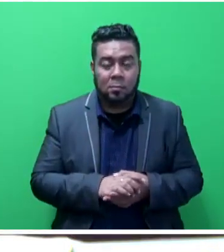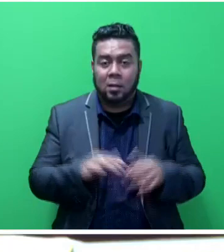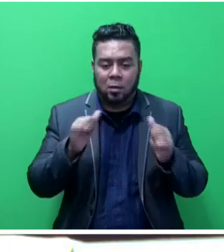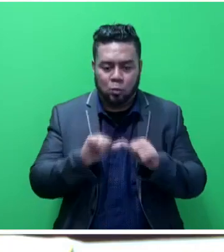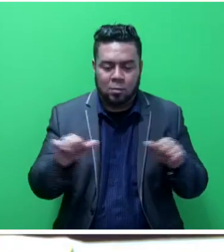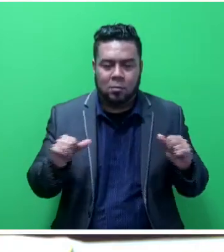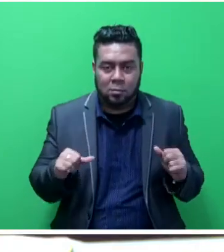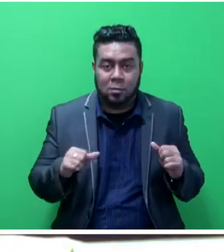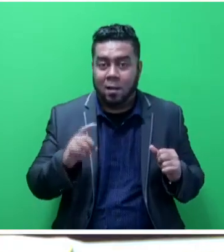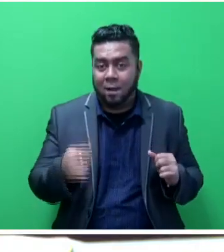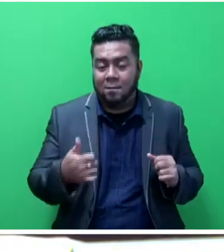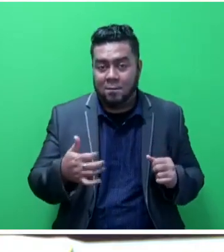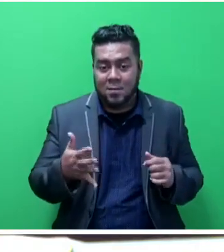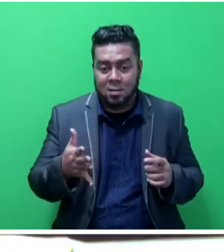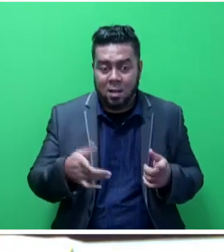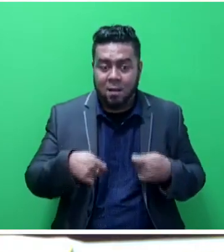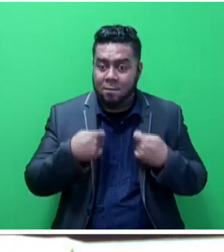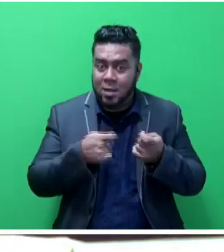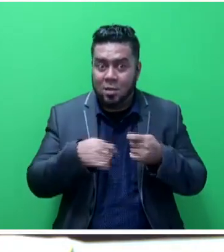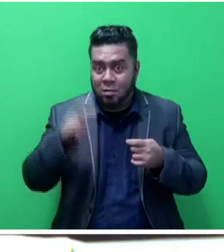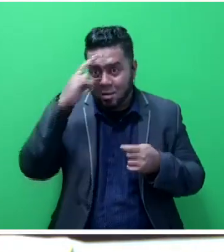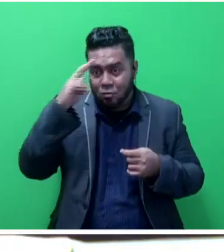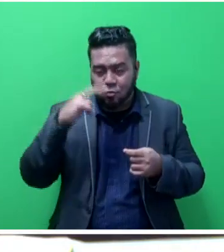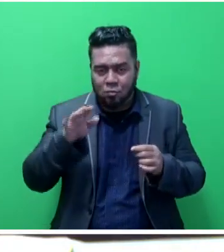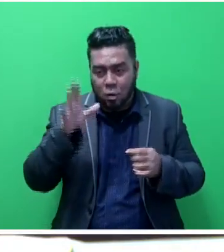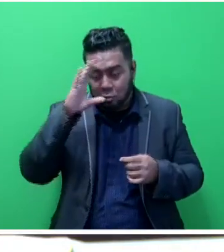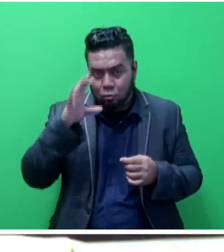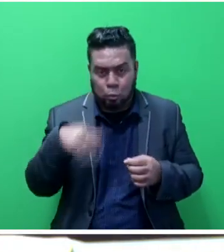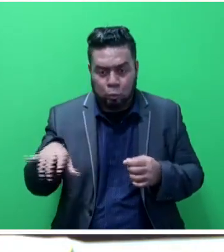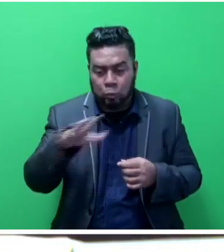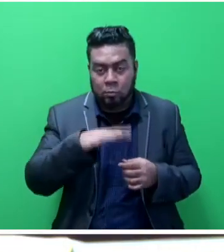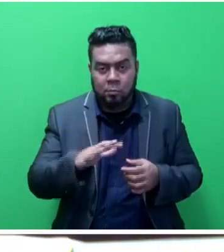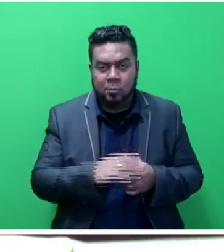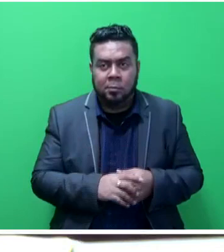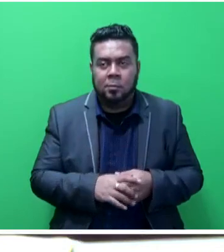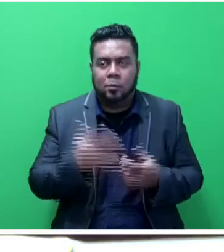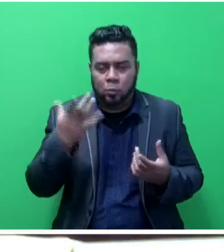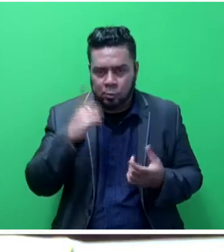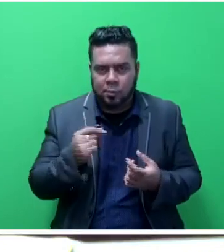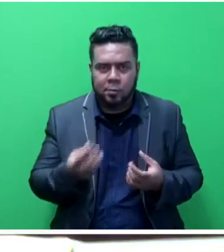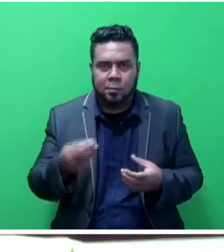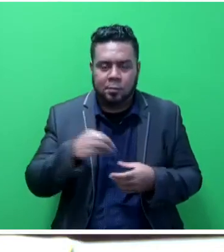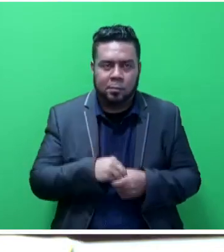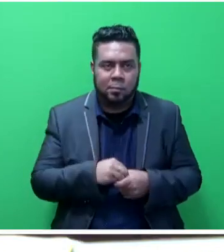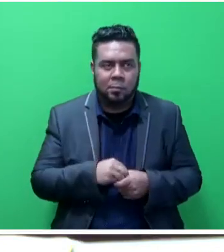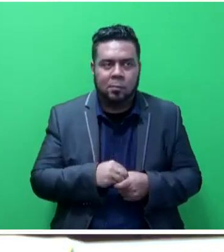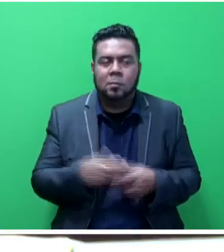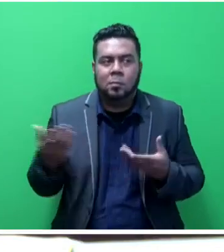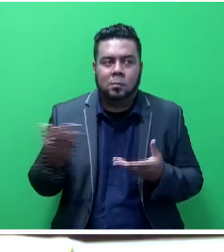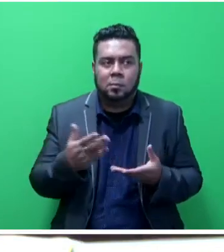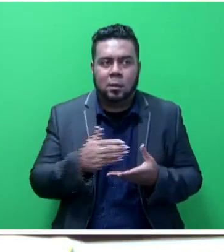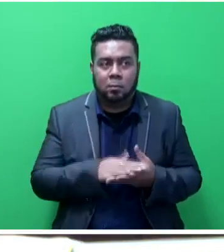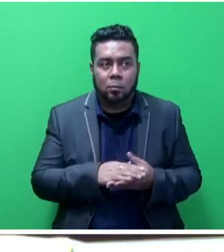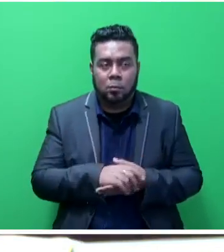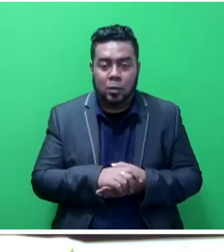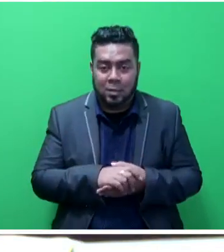agriculture, after feeding the entire nation, we need to get the surplus out so that we can attract foreign or bring foreign